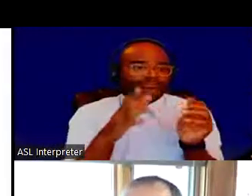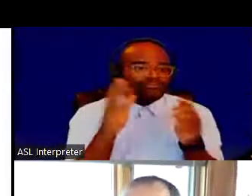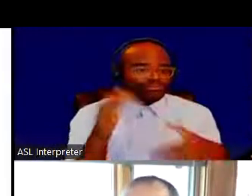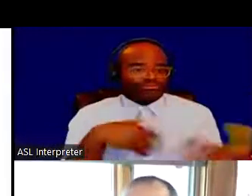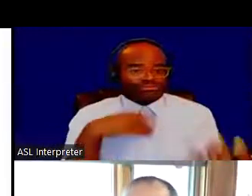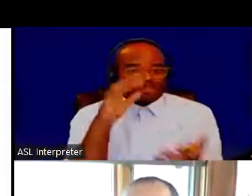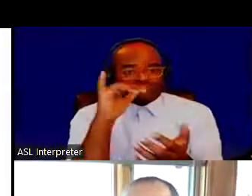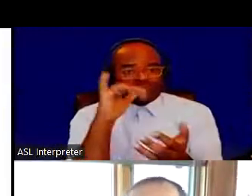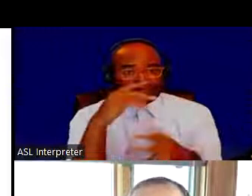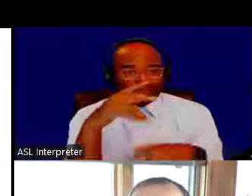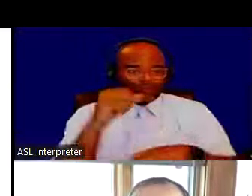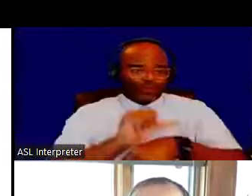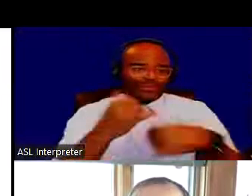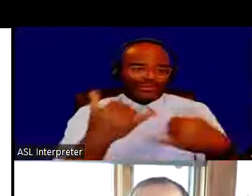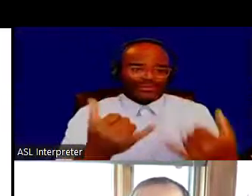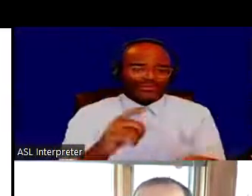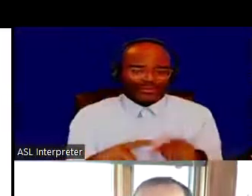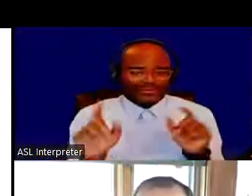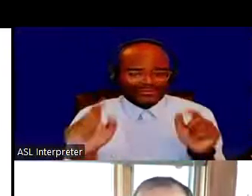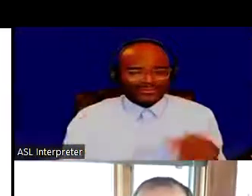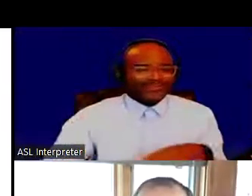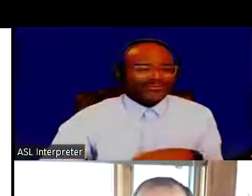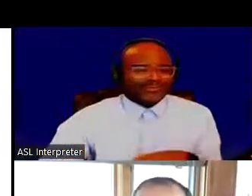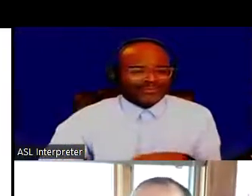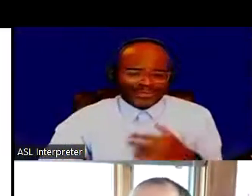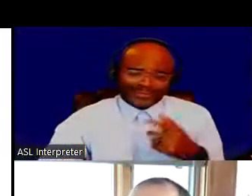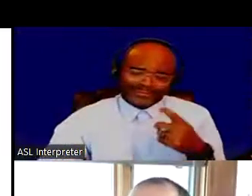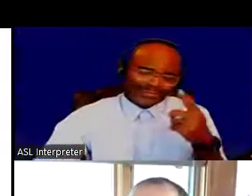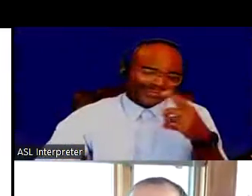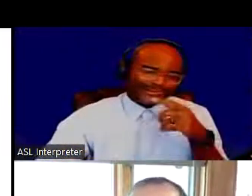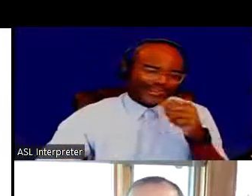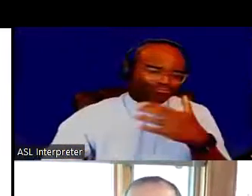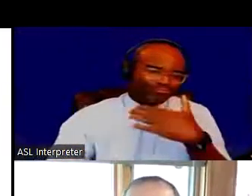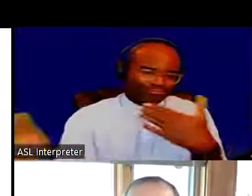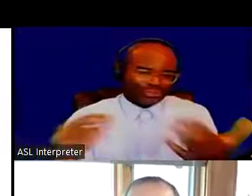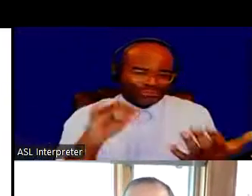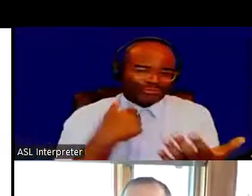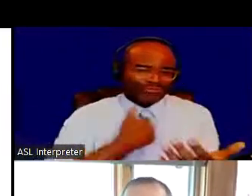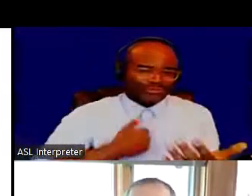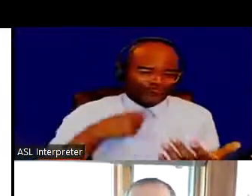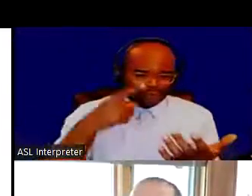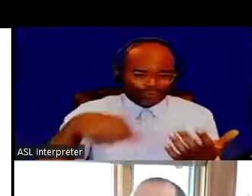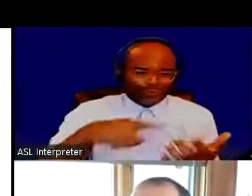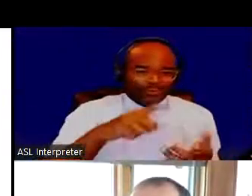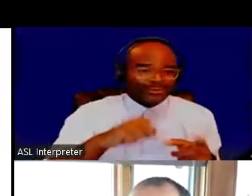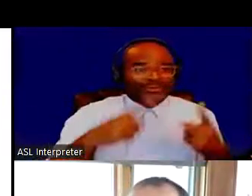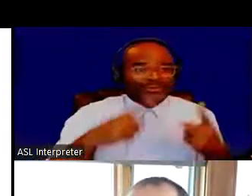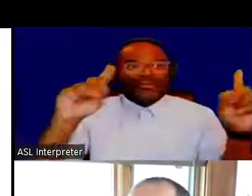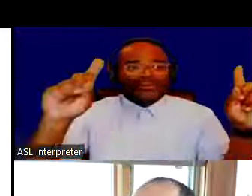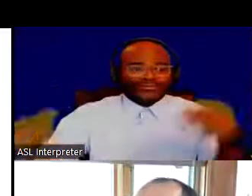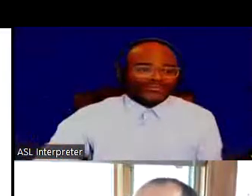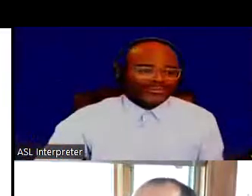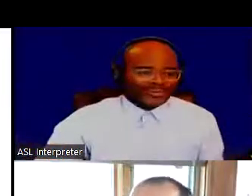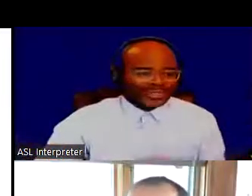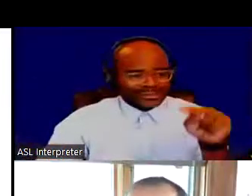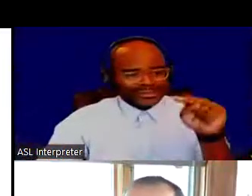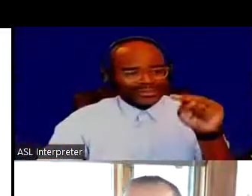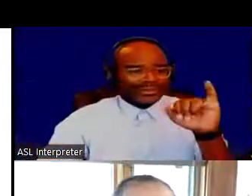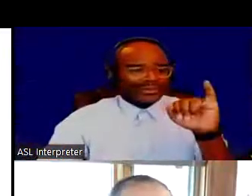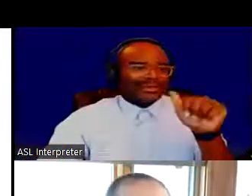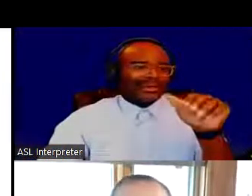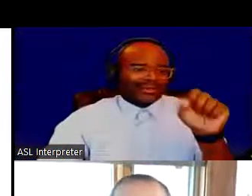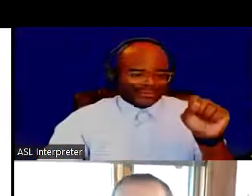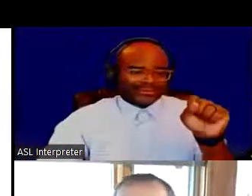to work today, but didn't. Sorry. Sorry to you all, but ta-da! Here's NIAX to help